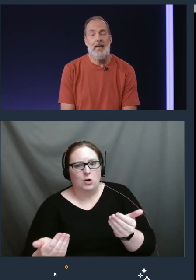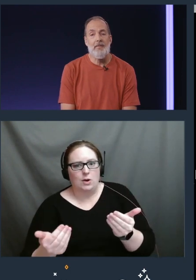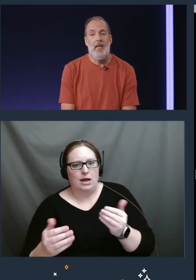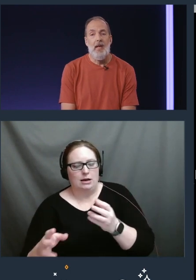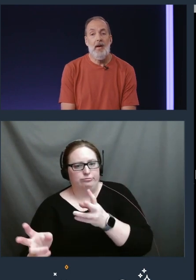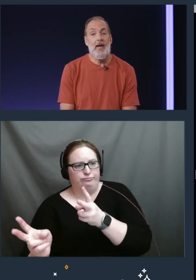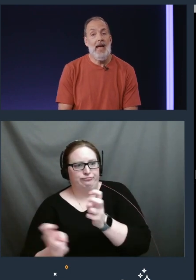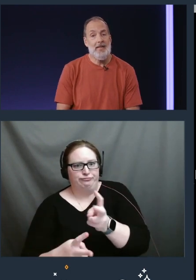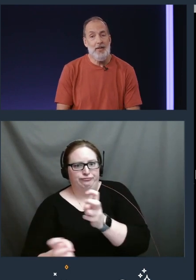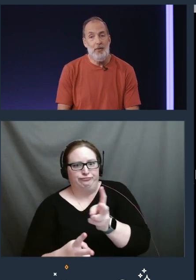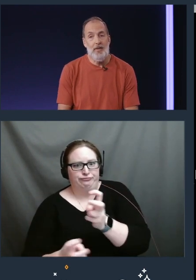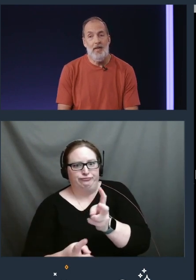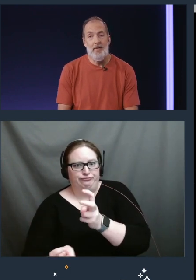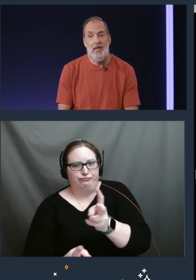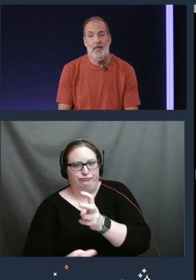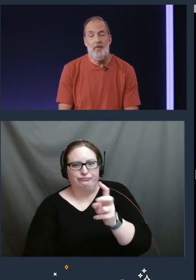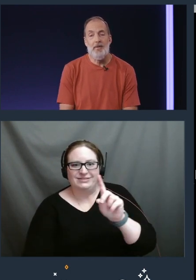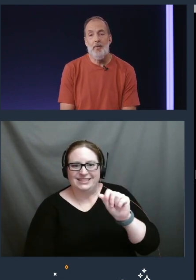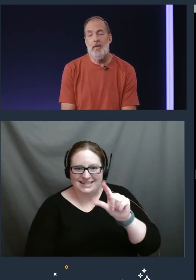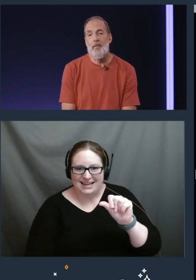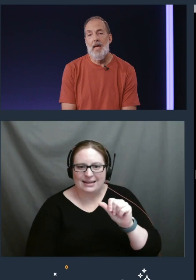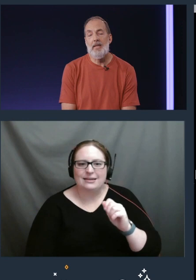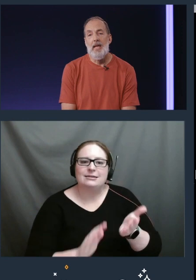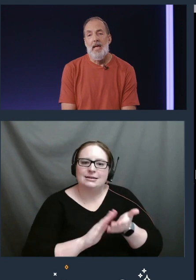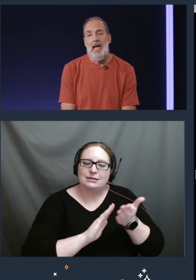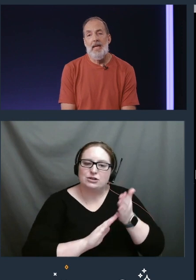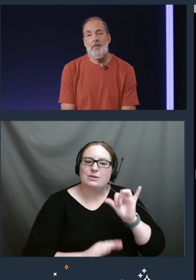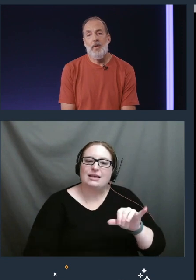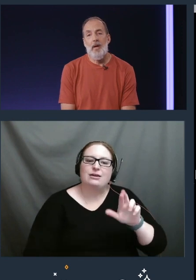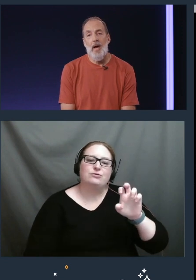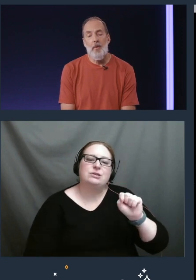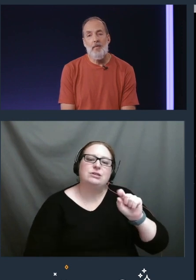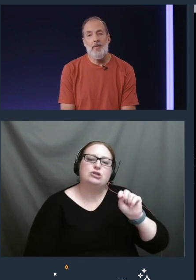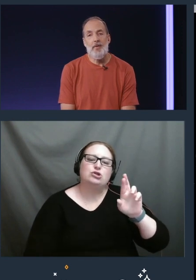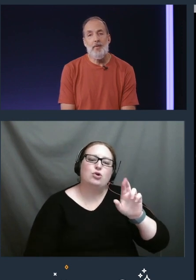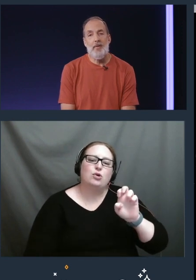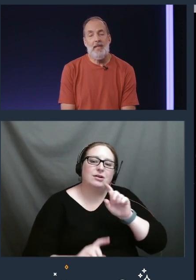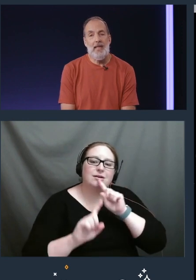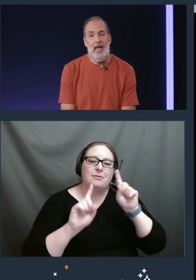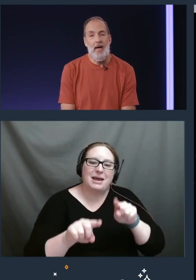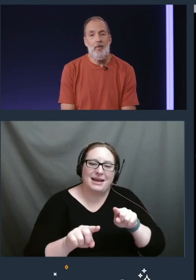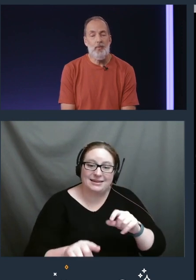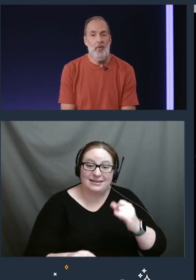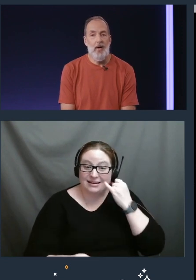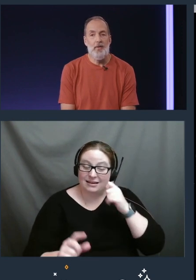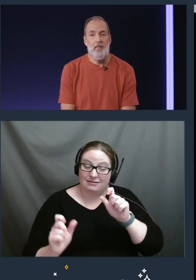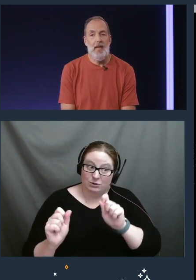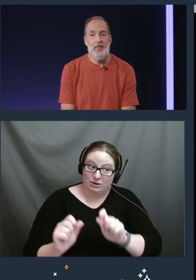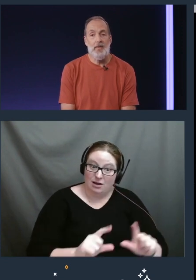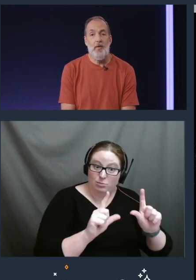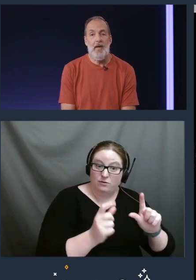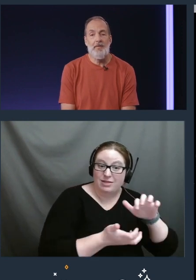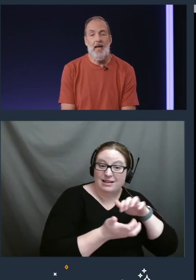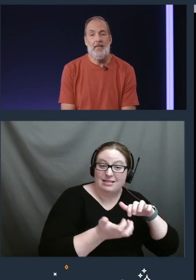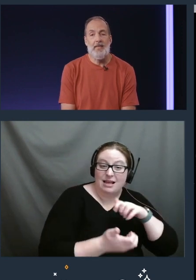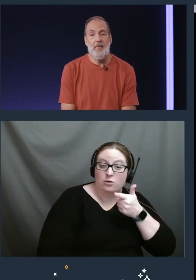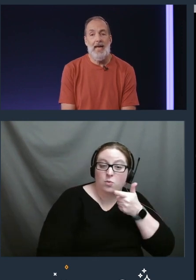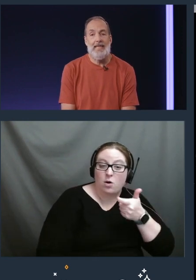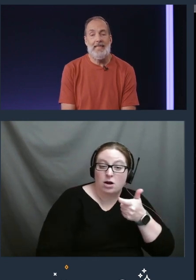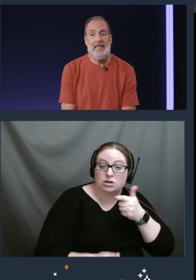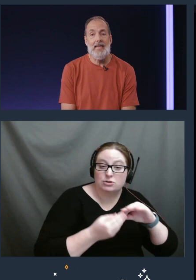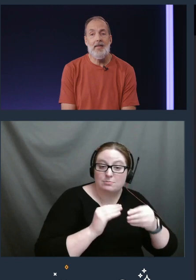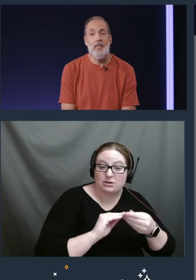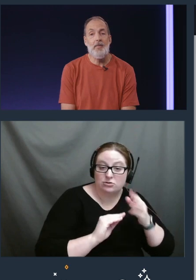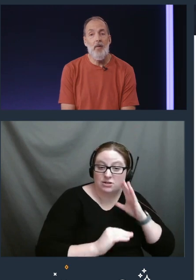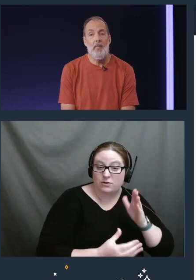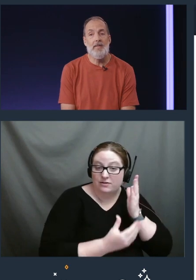that data, or execute the restore command. And if we hop over to the CloudWatch metrics for my file system, I